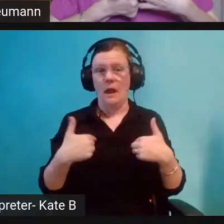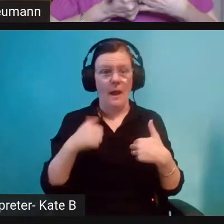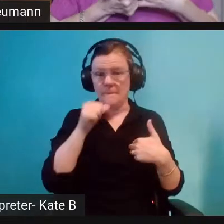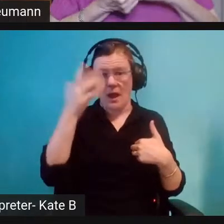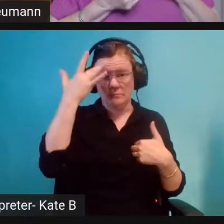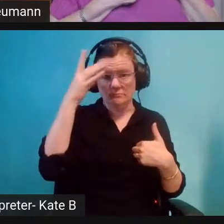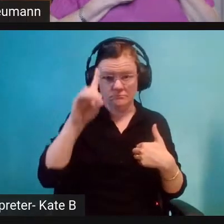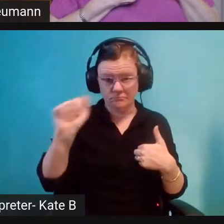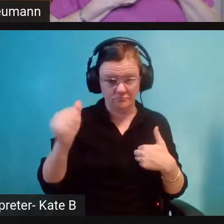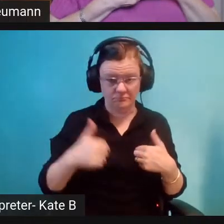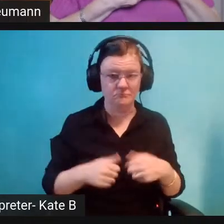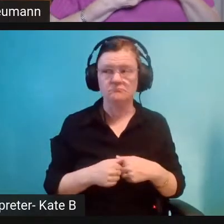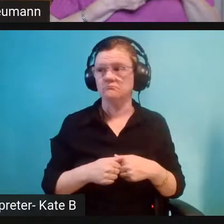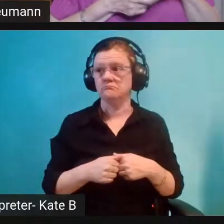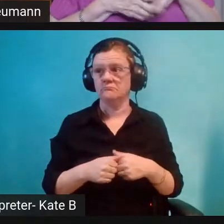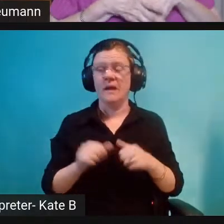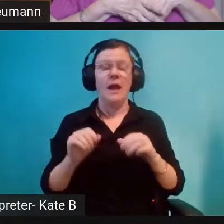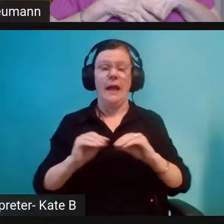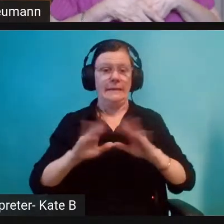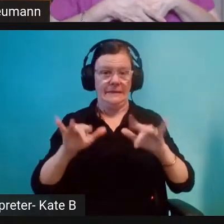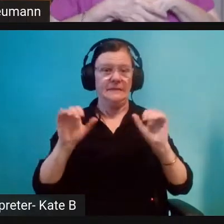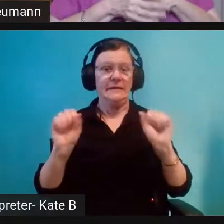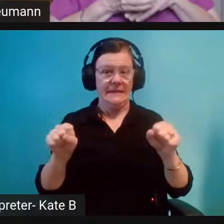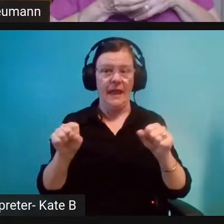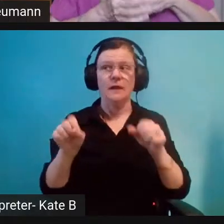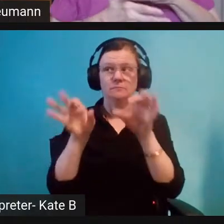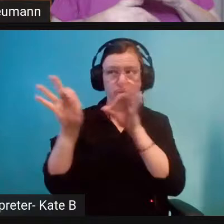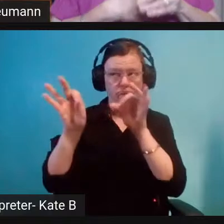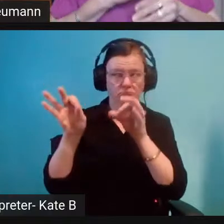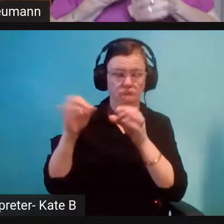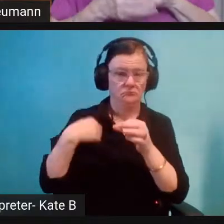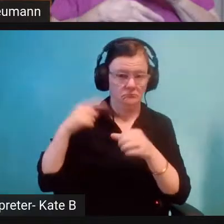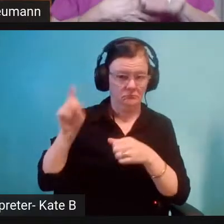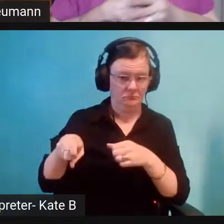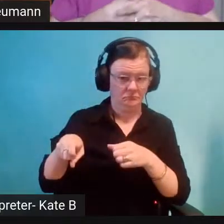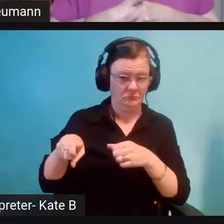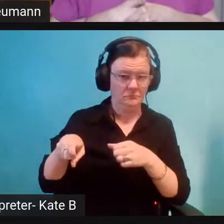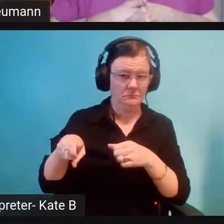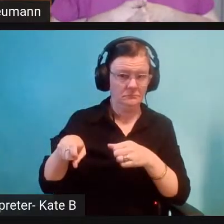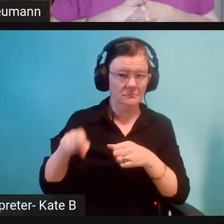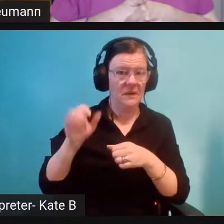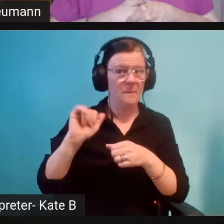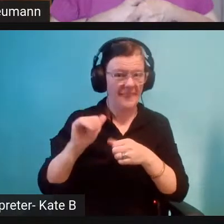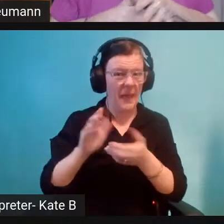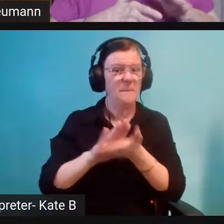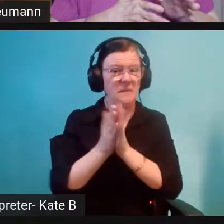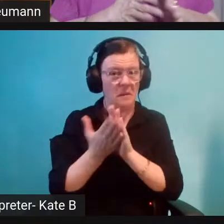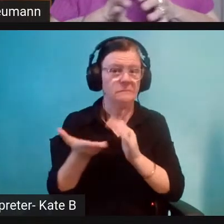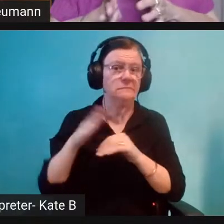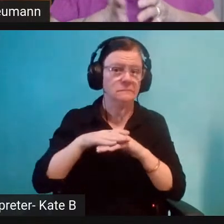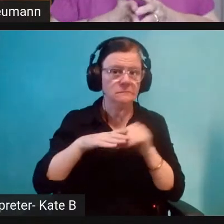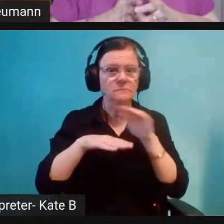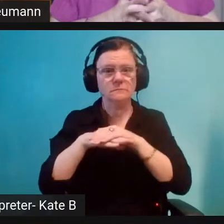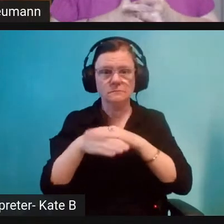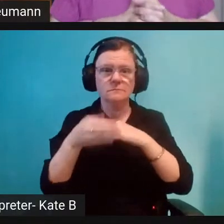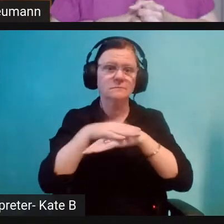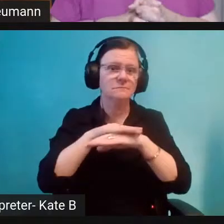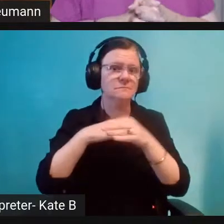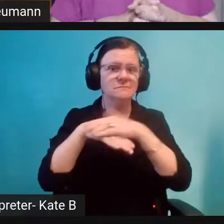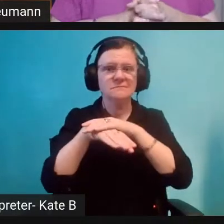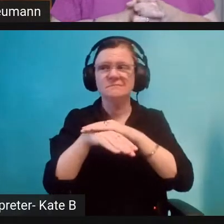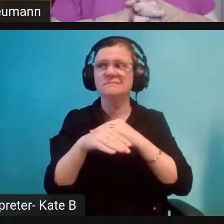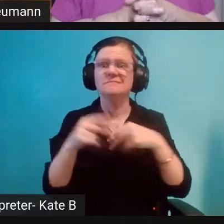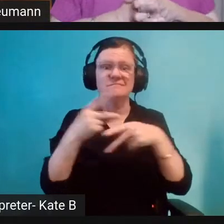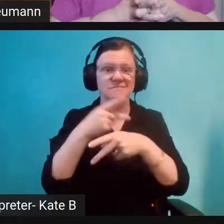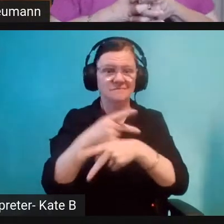disability. I'm clearly able to articulate what I need, but those things get manifested regardless of the type of